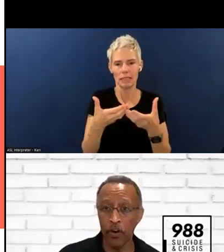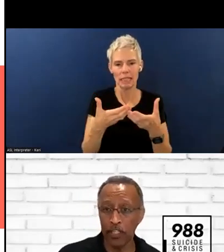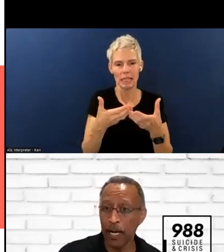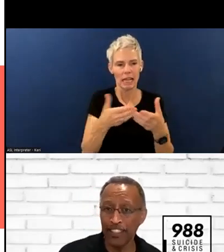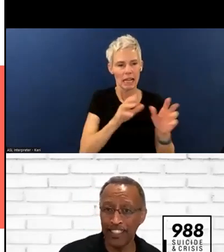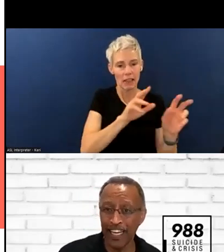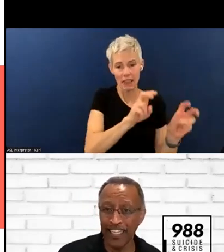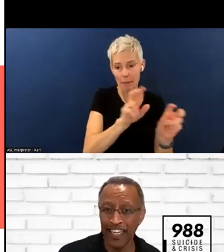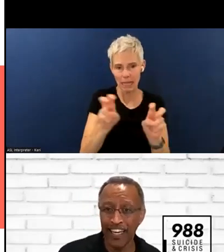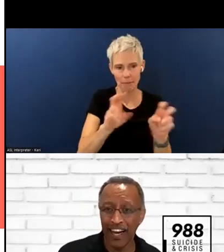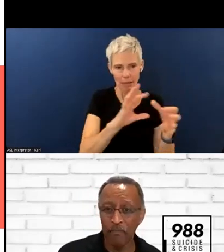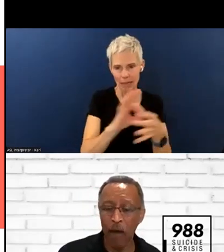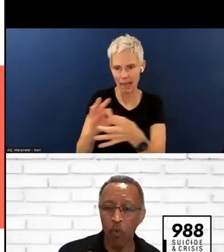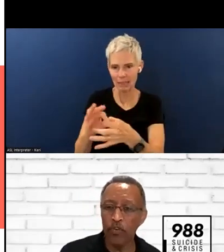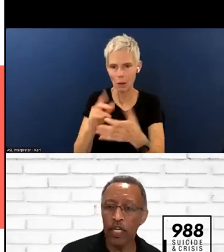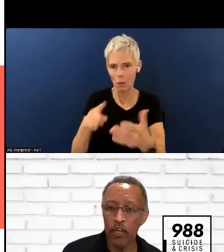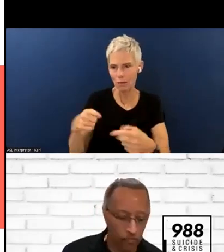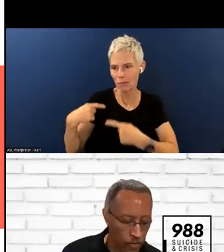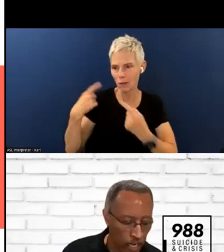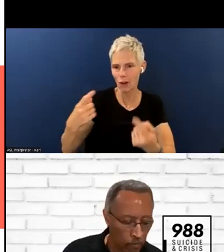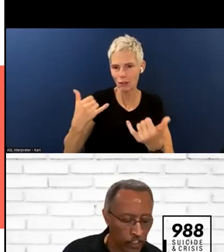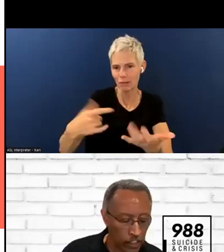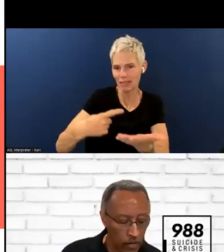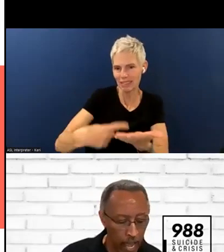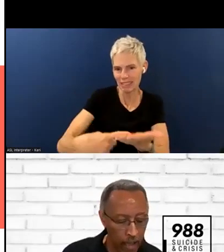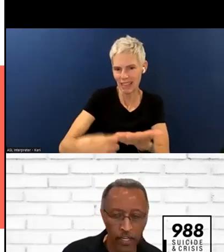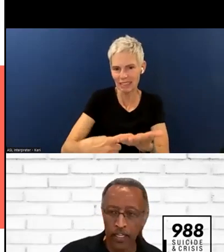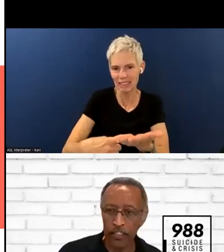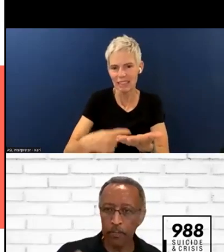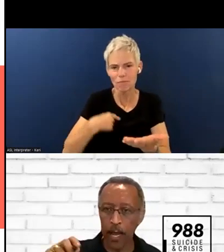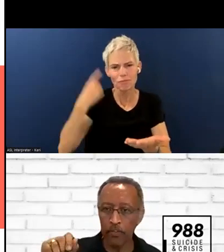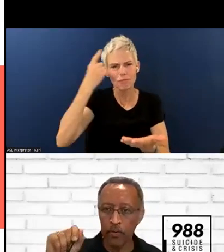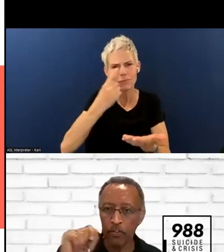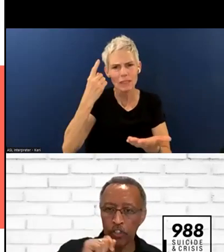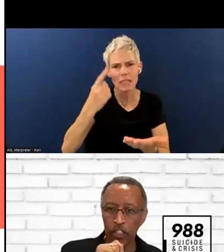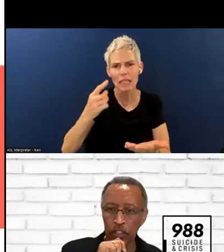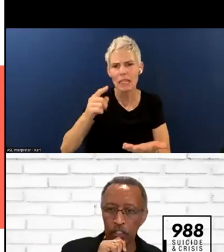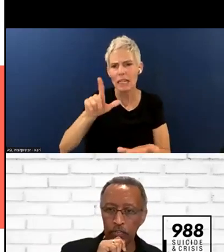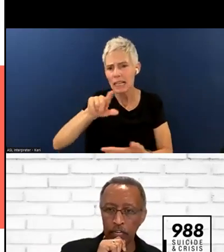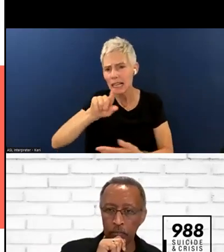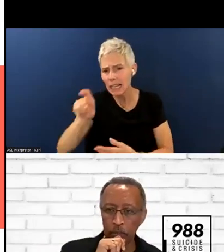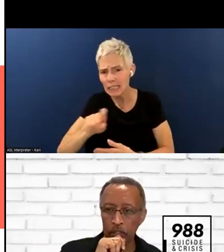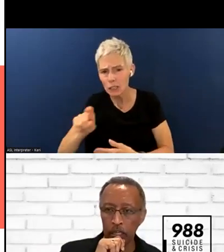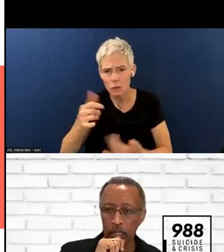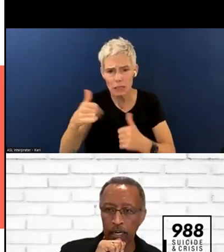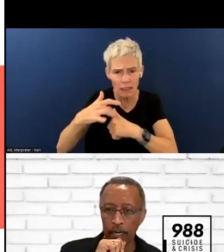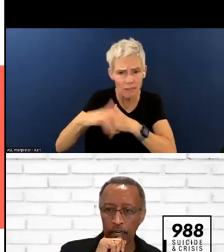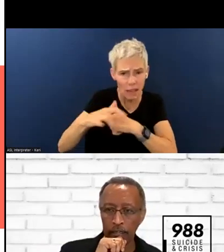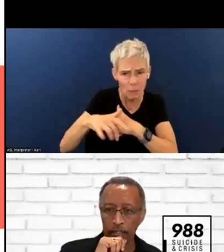that we talked about today. I'm wondering if we still have Elizabeth. I don't know if you're still